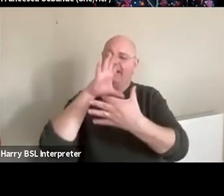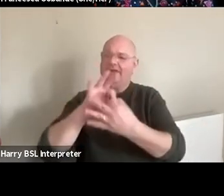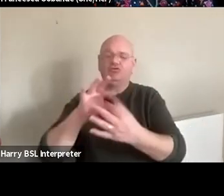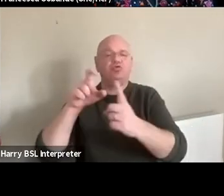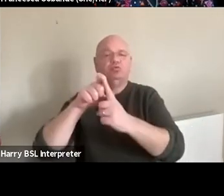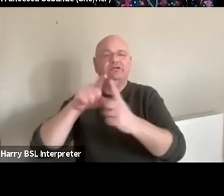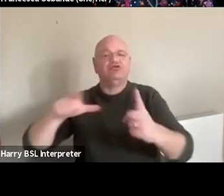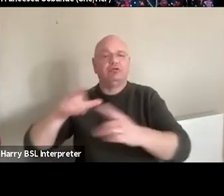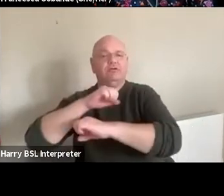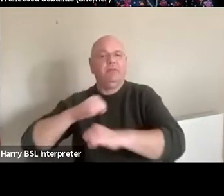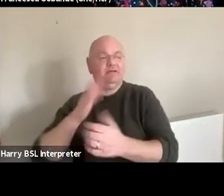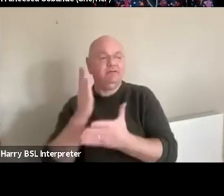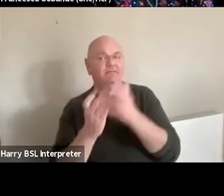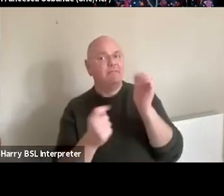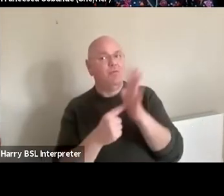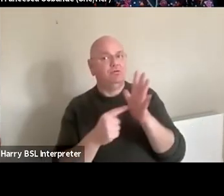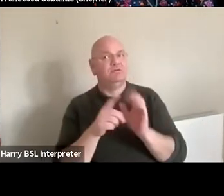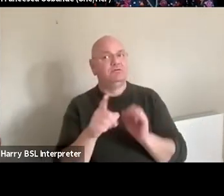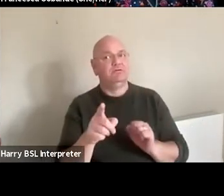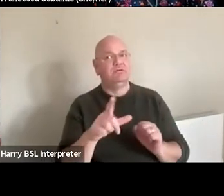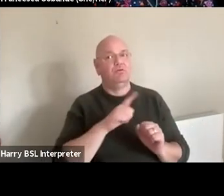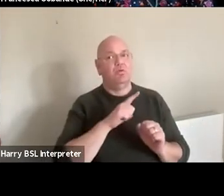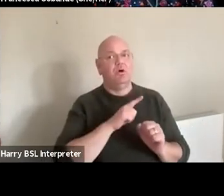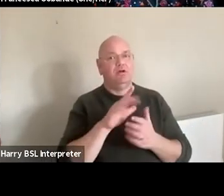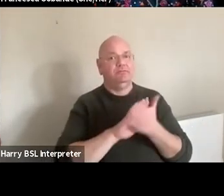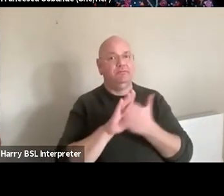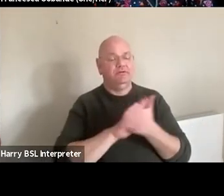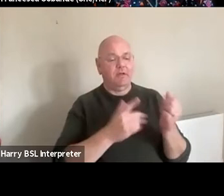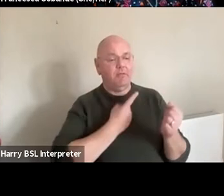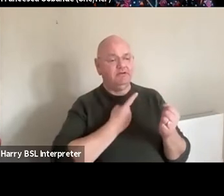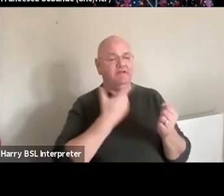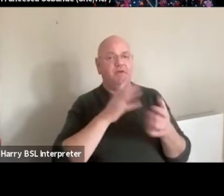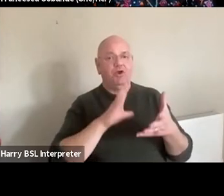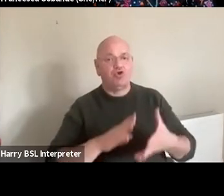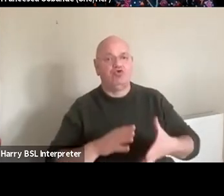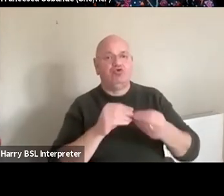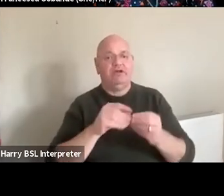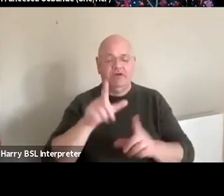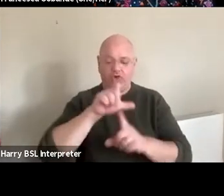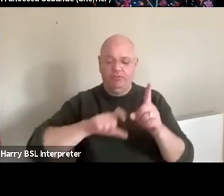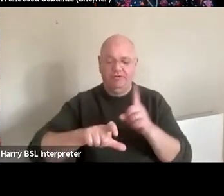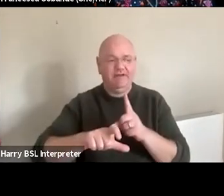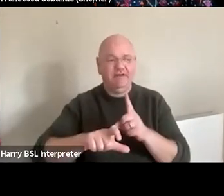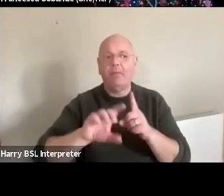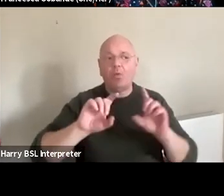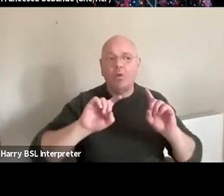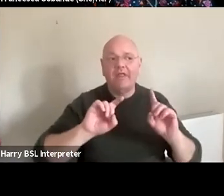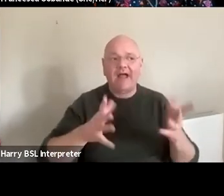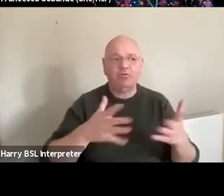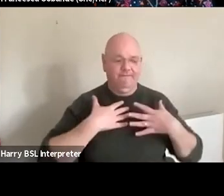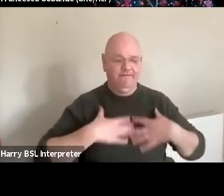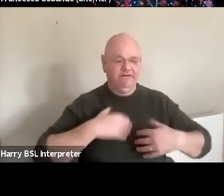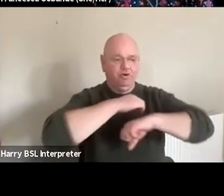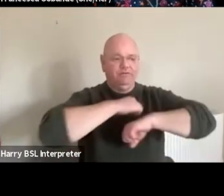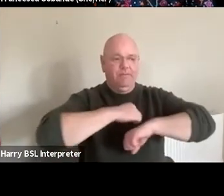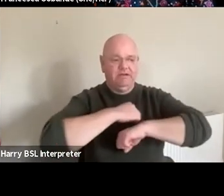quite significant. The way in which I was able to create community outside of a physical space, I think was